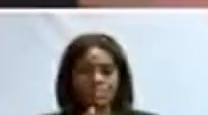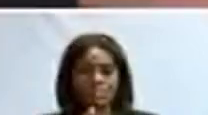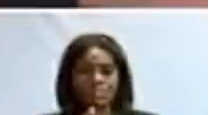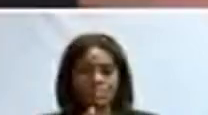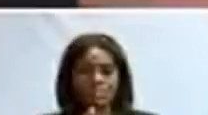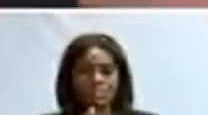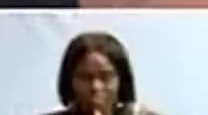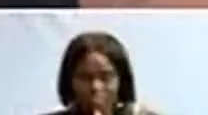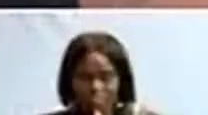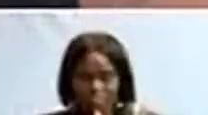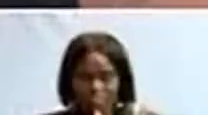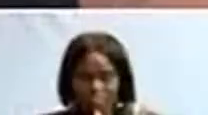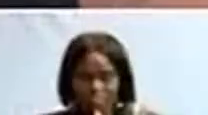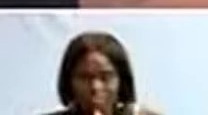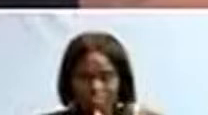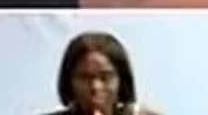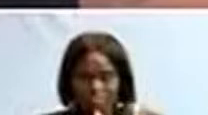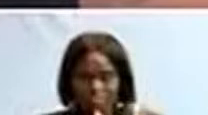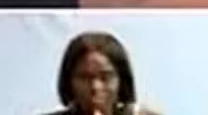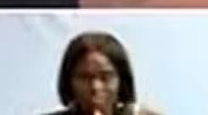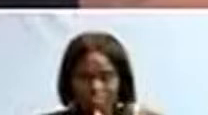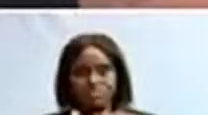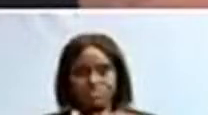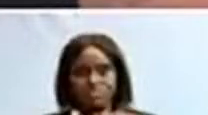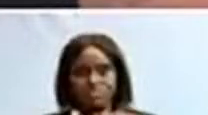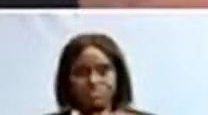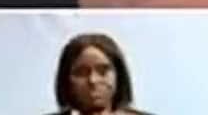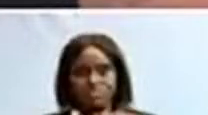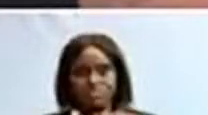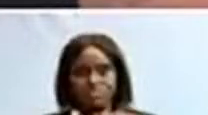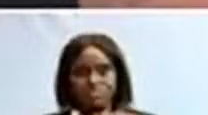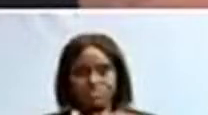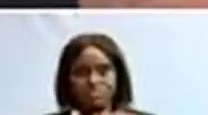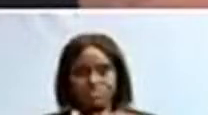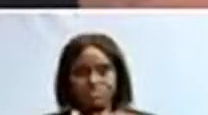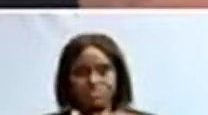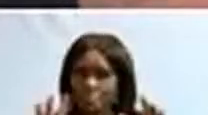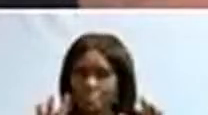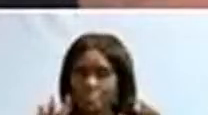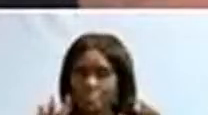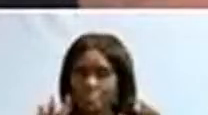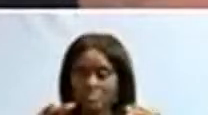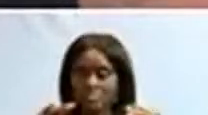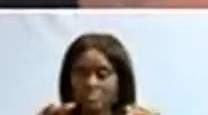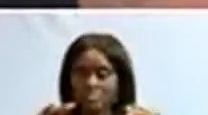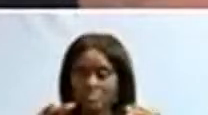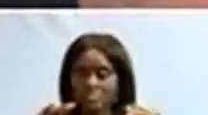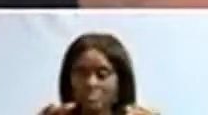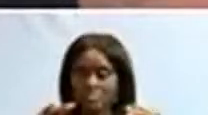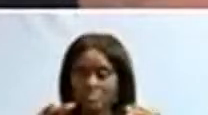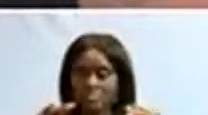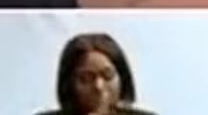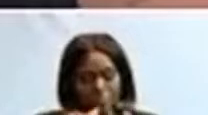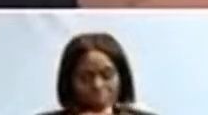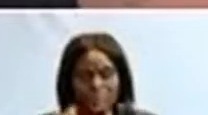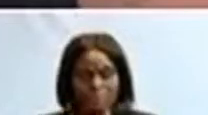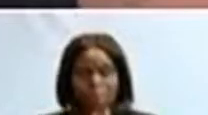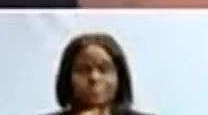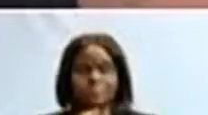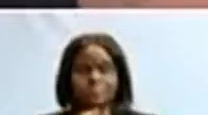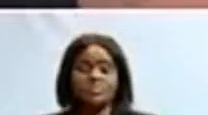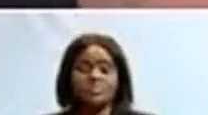Action taken. Management has since disengaged the practice of paying the general